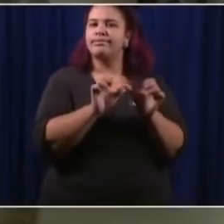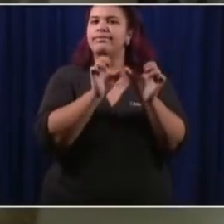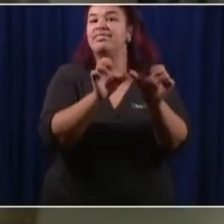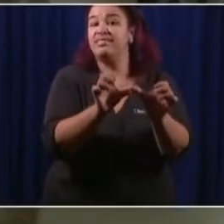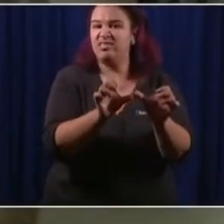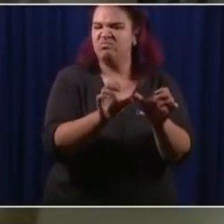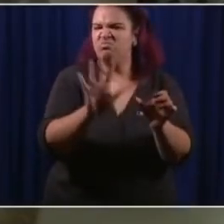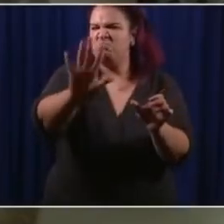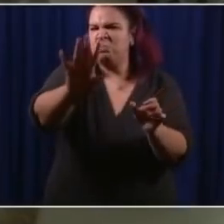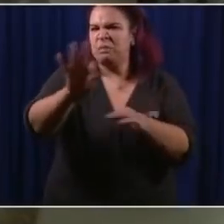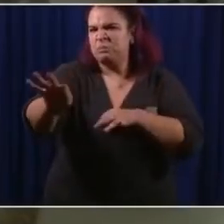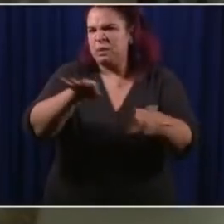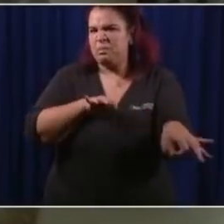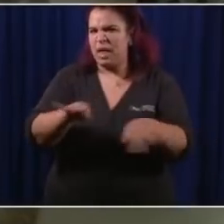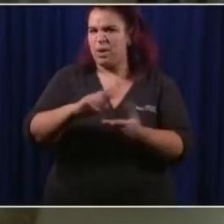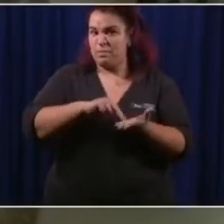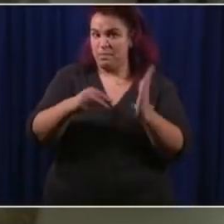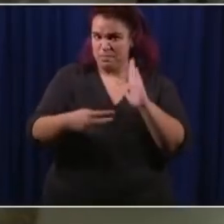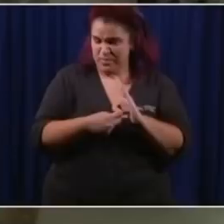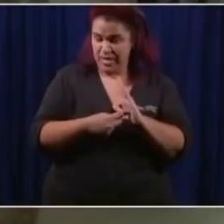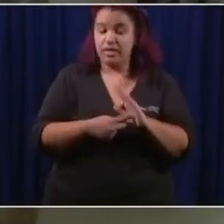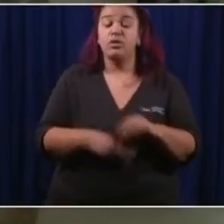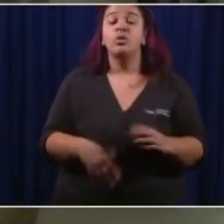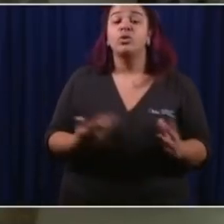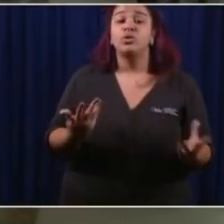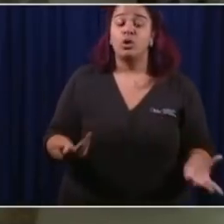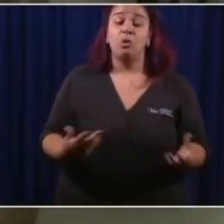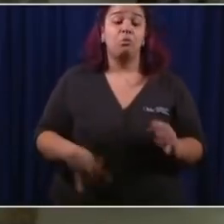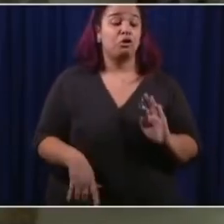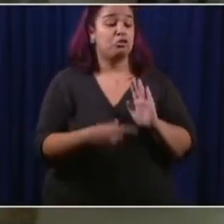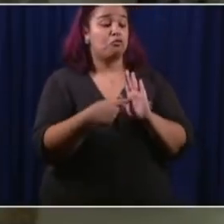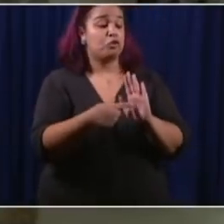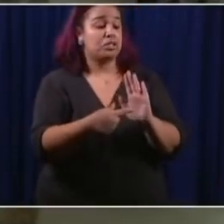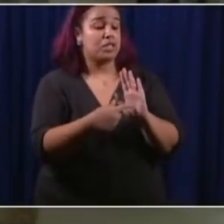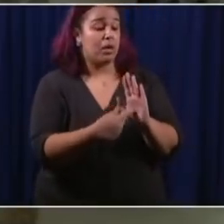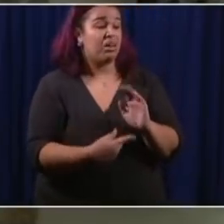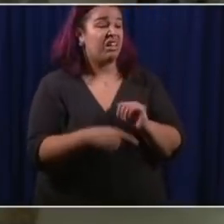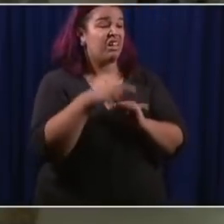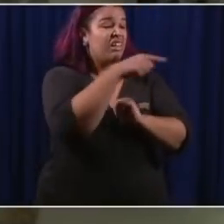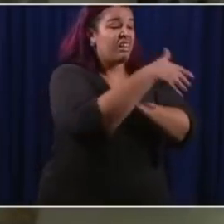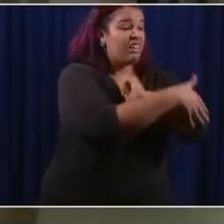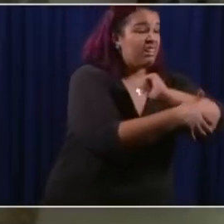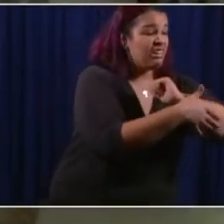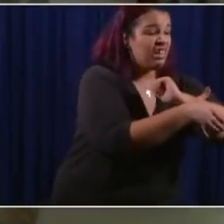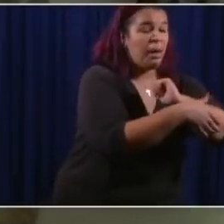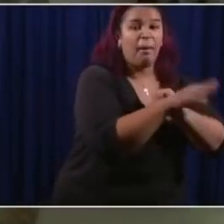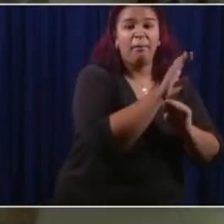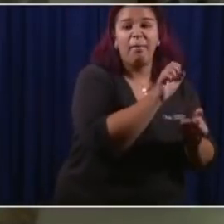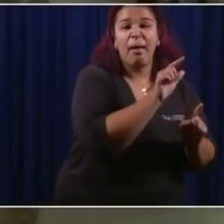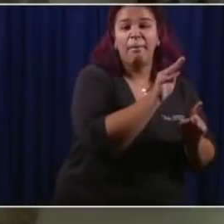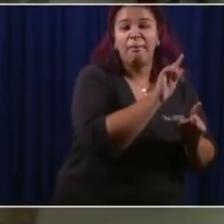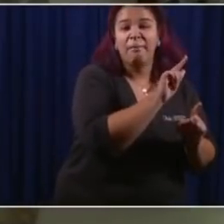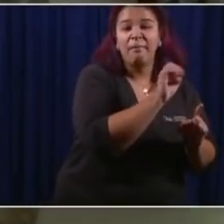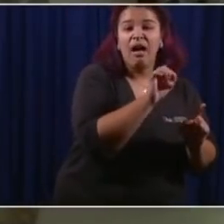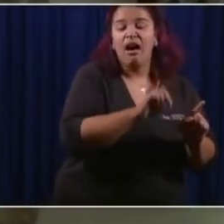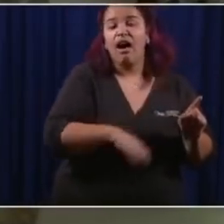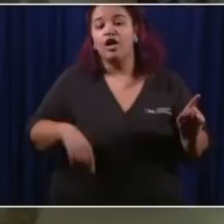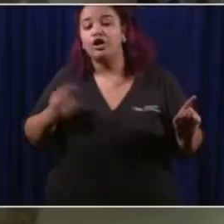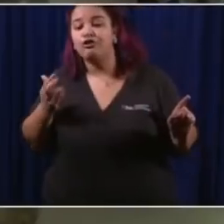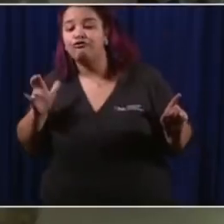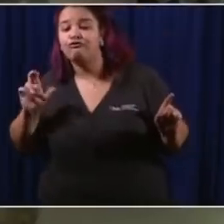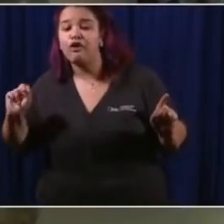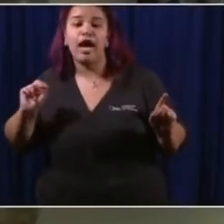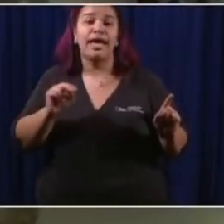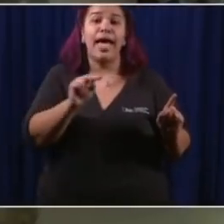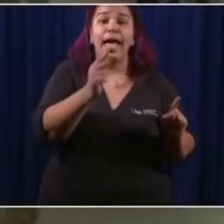public should be, whether it's in Belmont County or Huron County or Hamilton County, it should